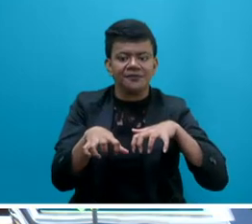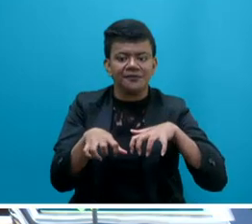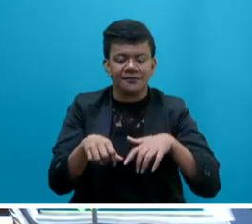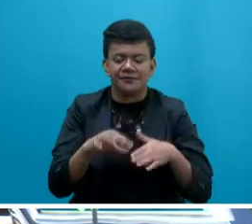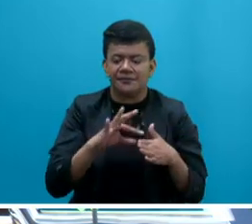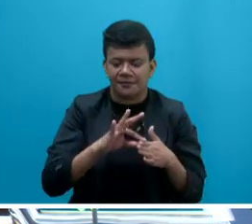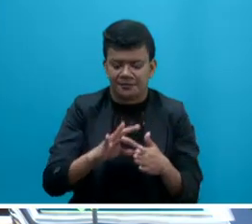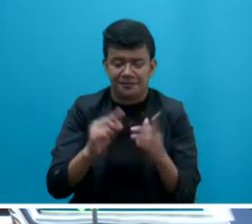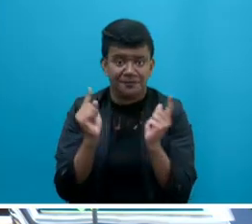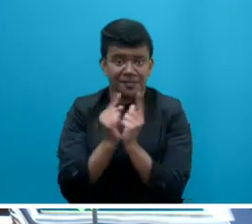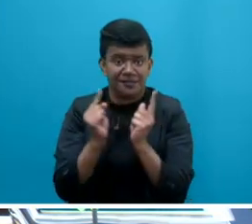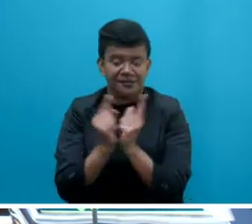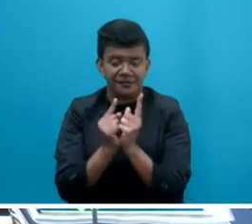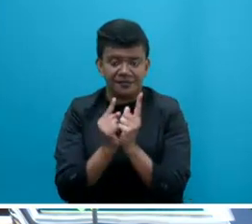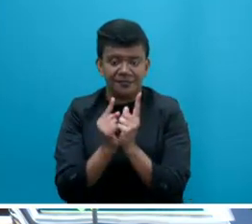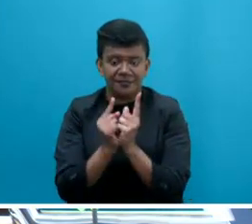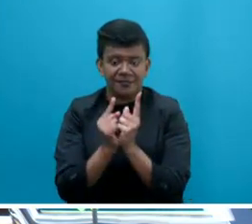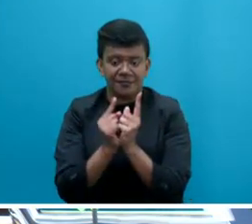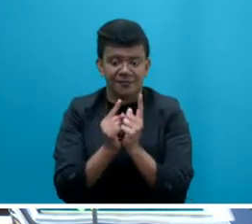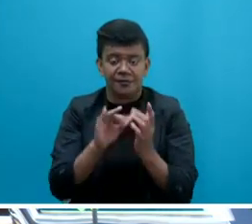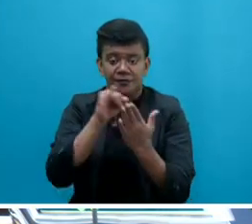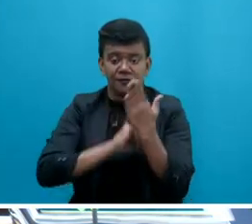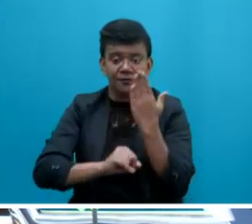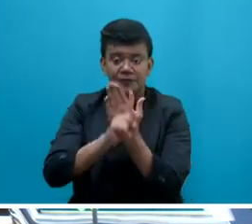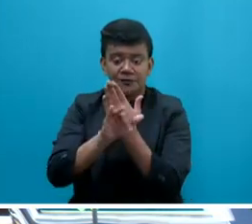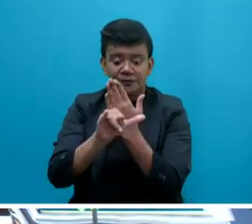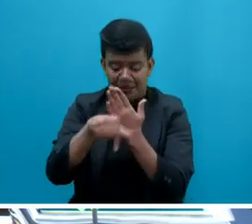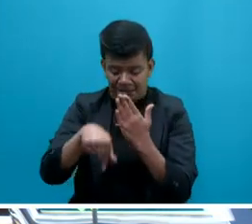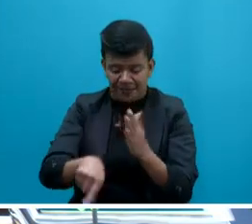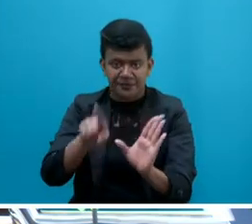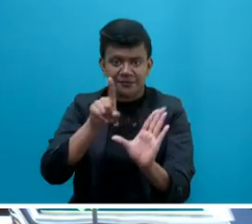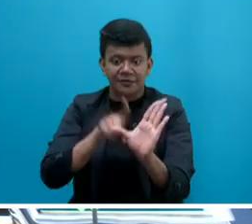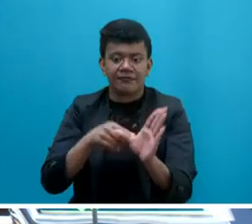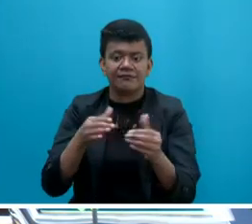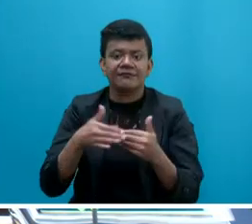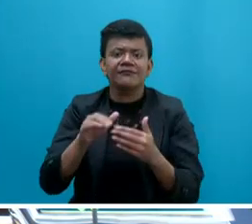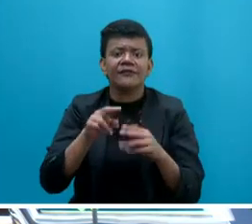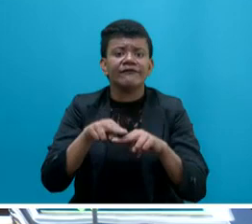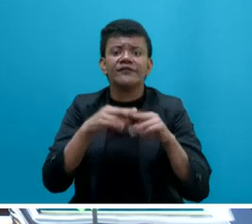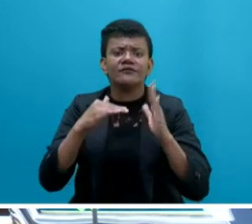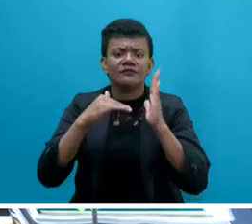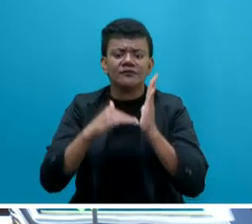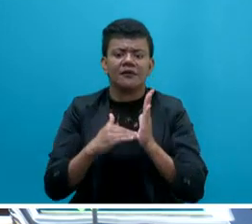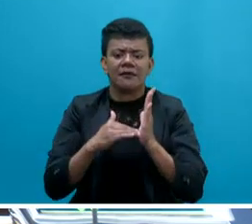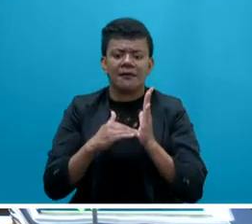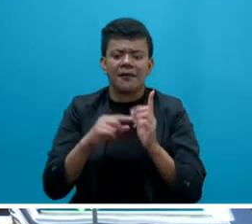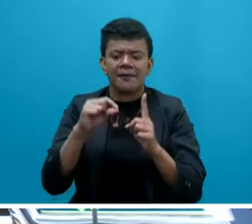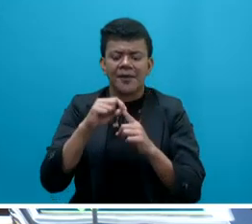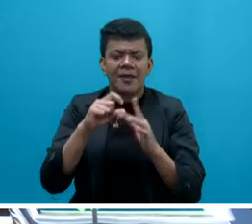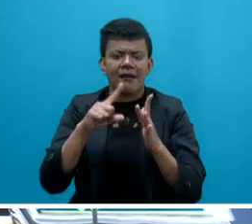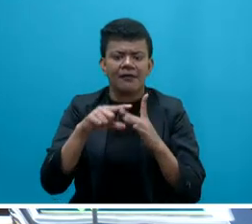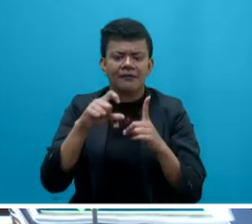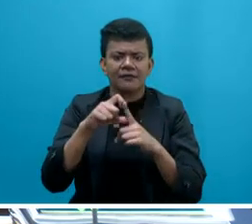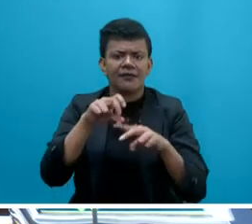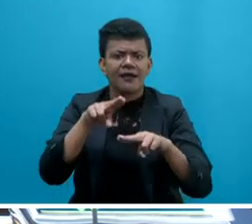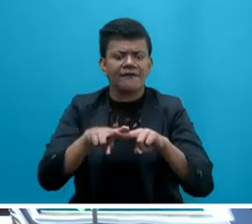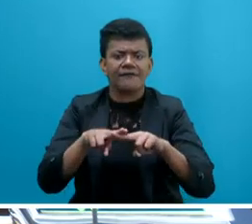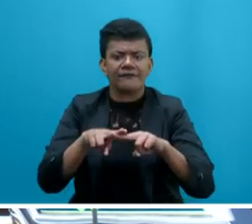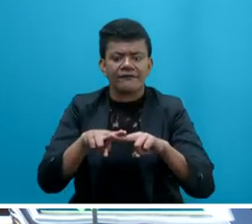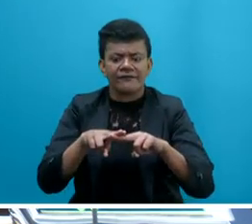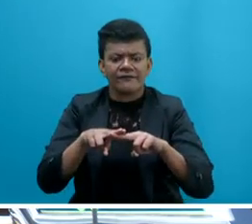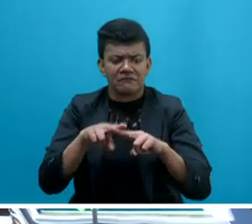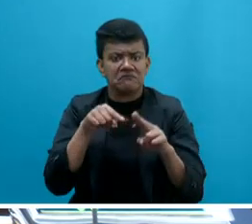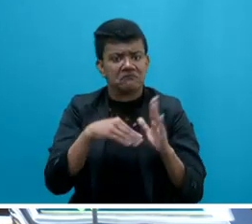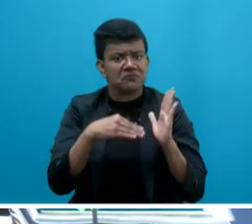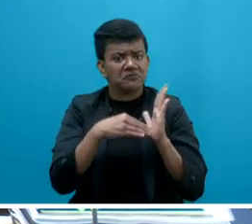of the organization in July this year. Fiji chaired the Pacific Islands Development Forum and have agreed for a number of reforms and review